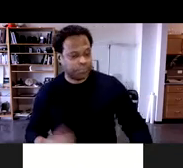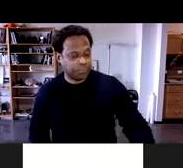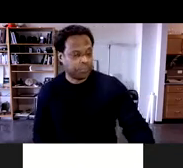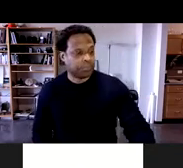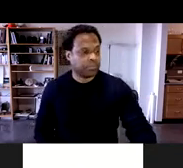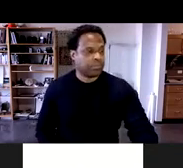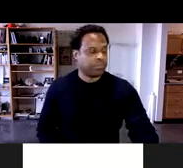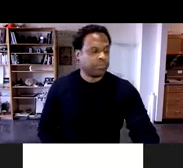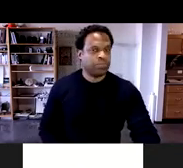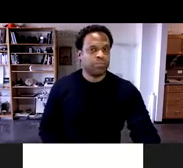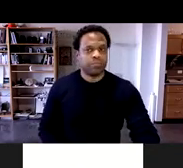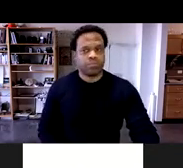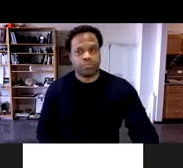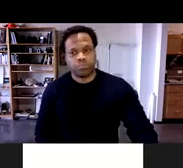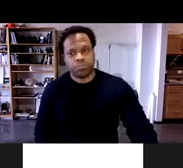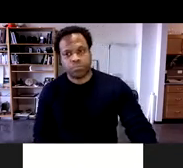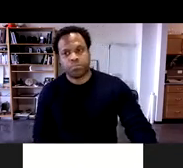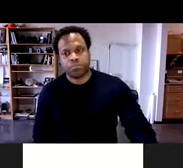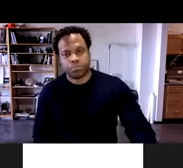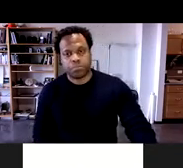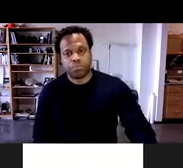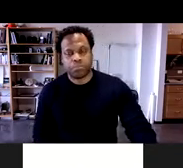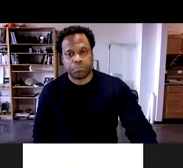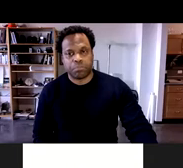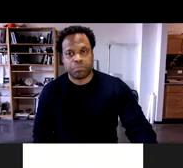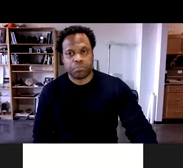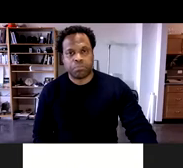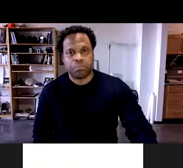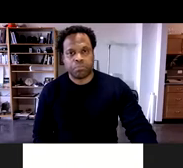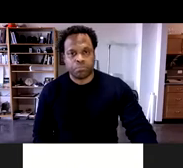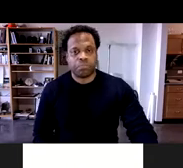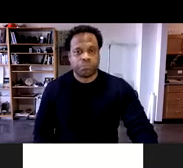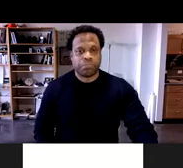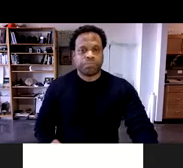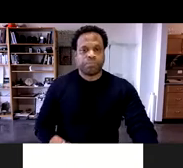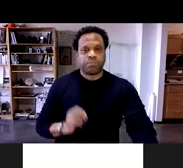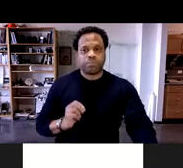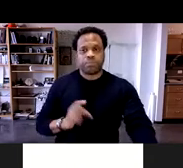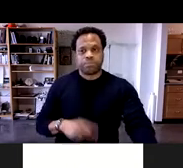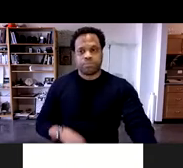same thing, those different disabilities can show up in deaf people as well.